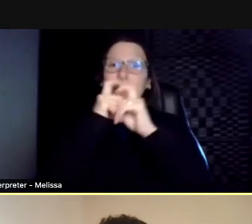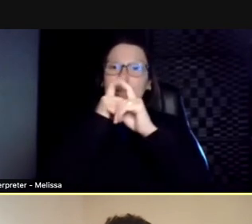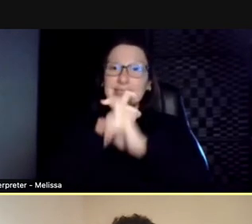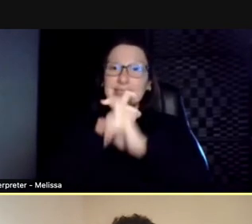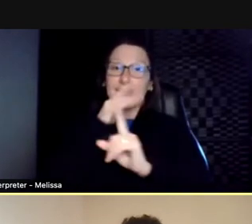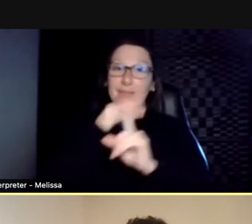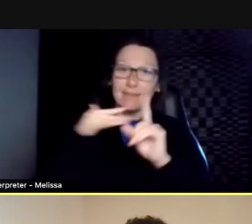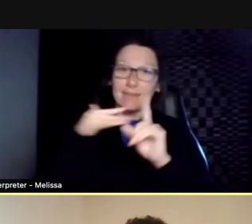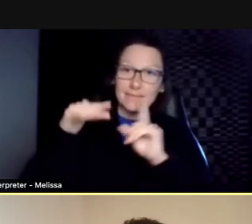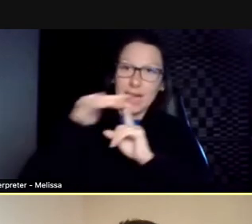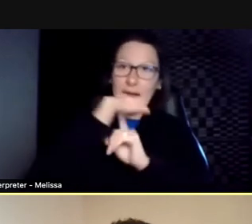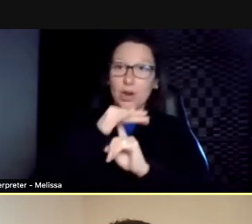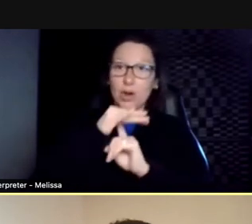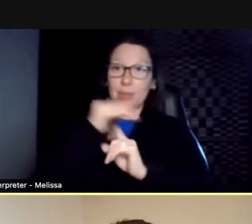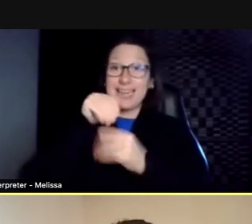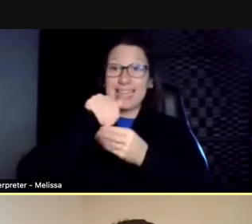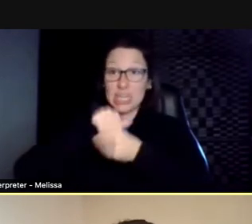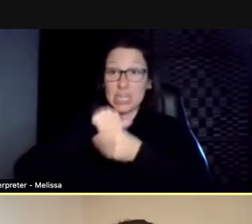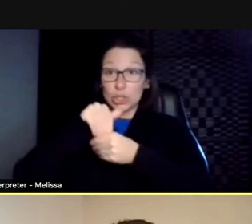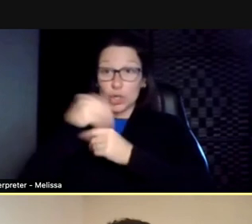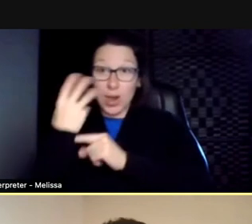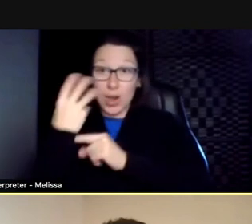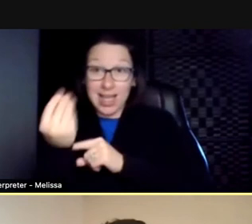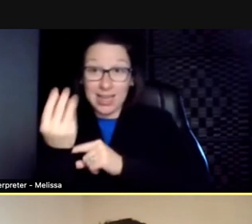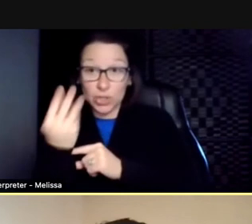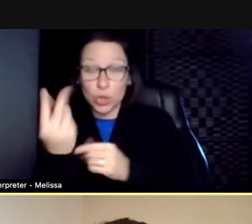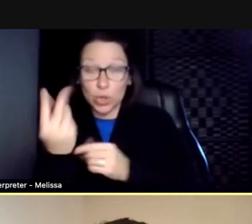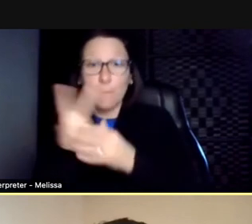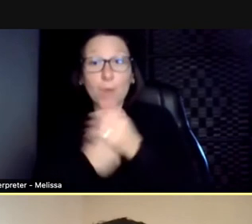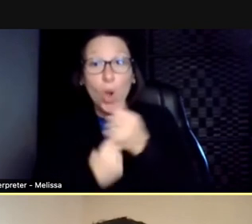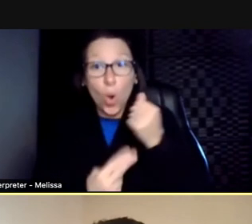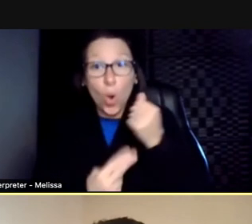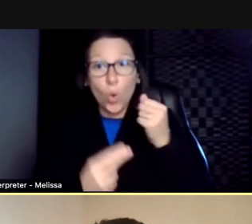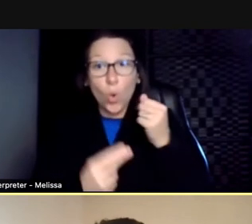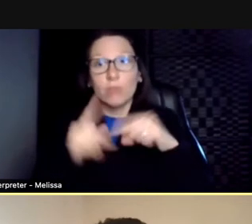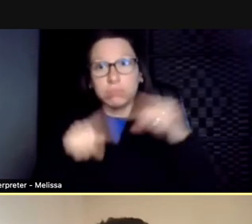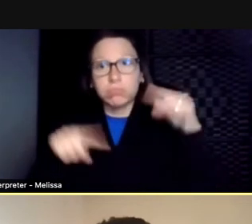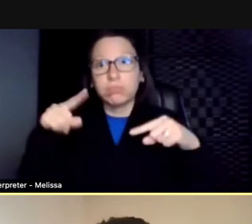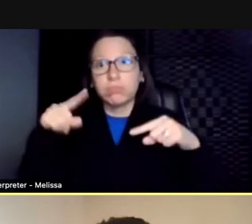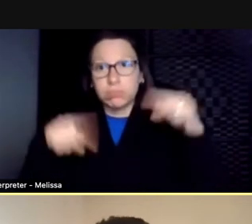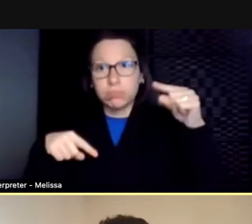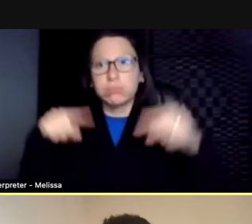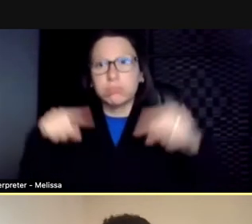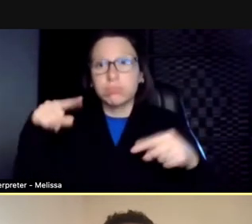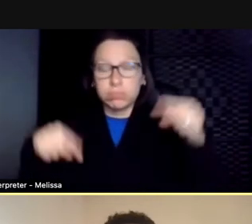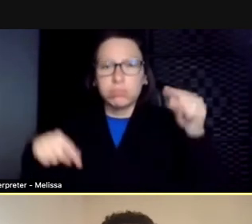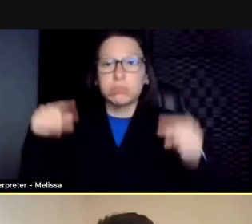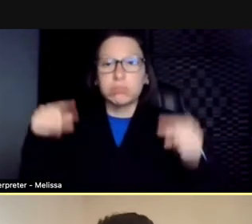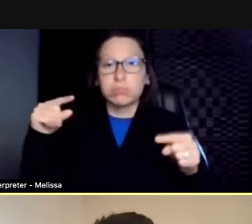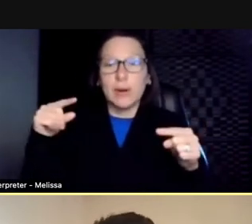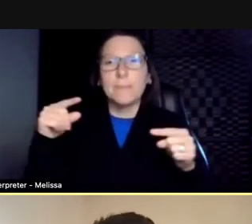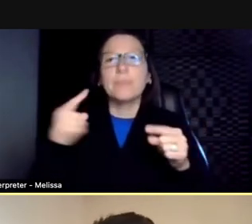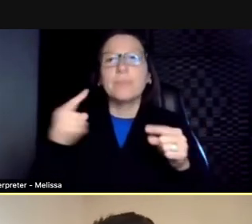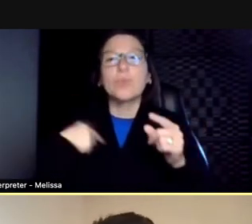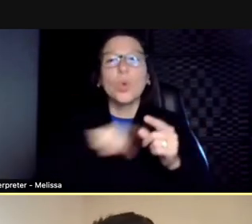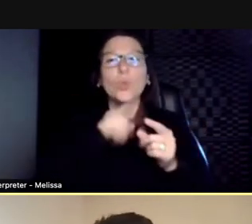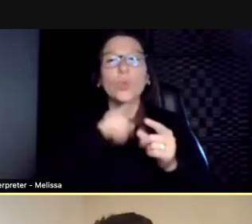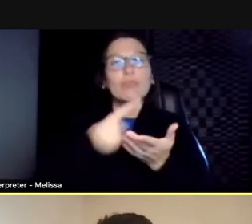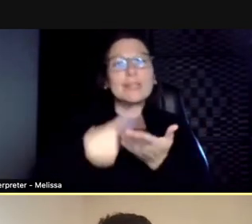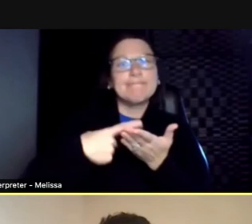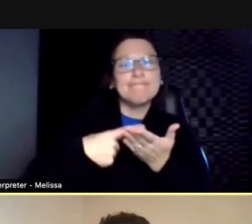the internal and the external factors that are constantly fluctuating. And I think we talk about this a lot in the